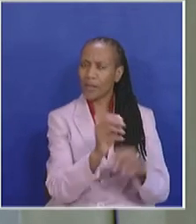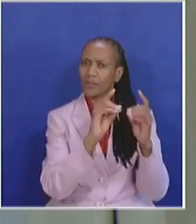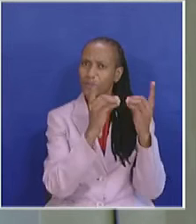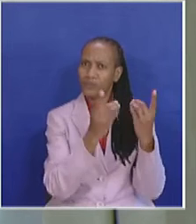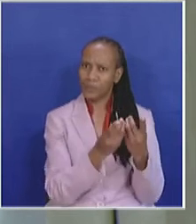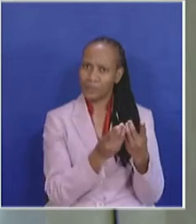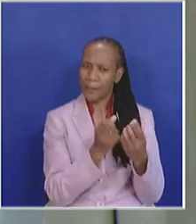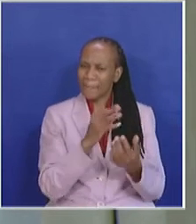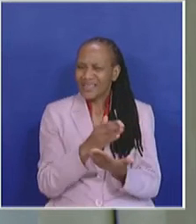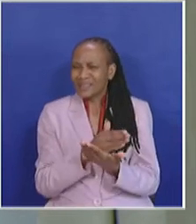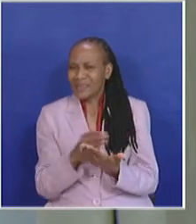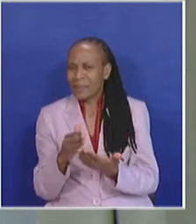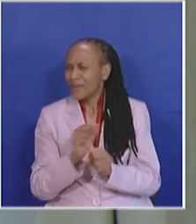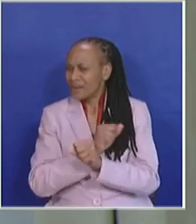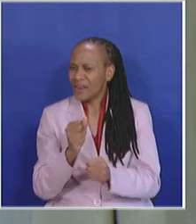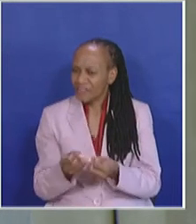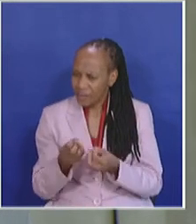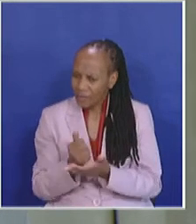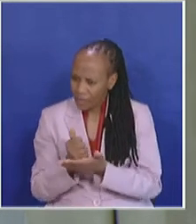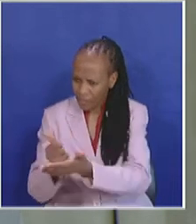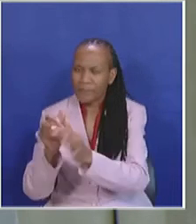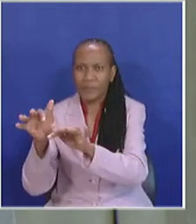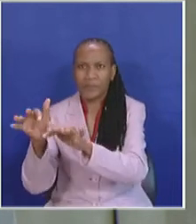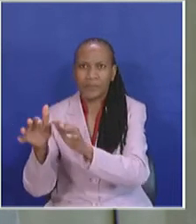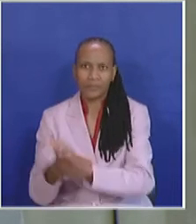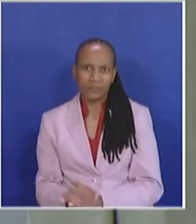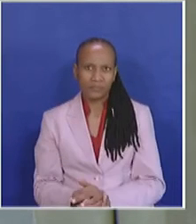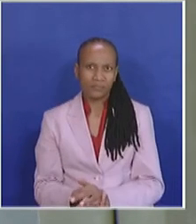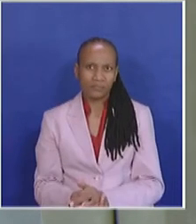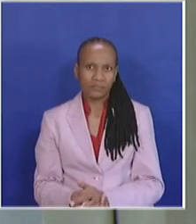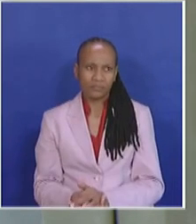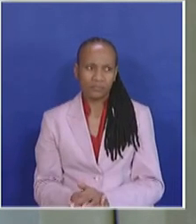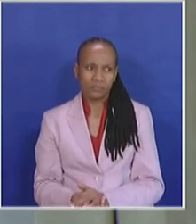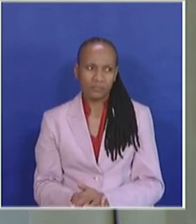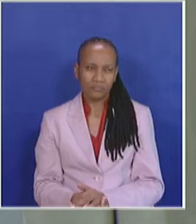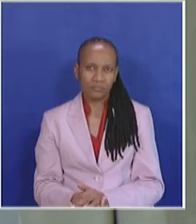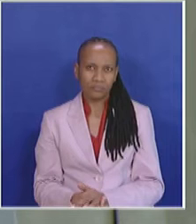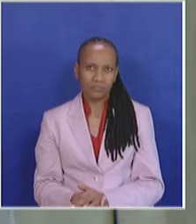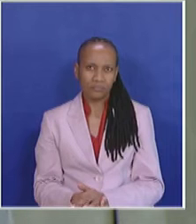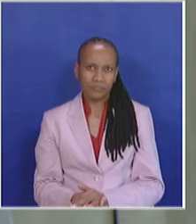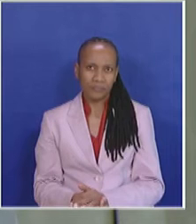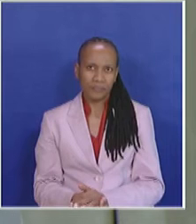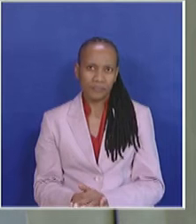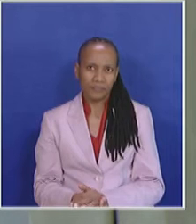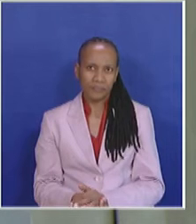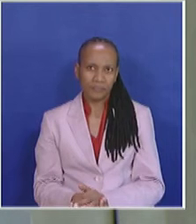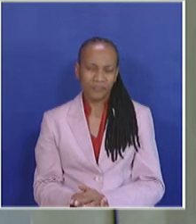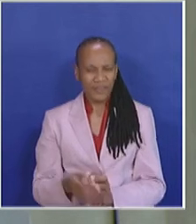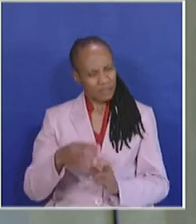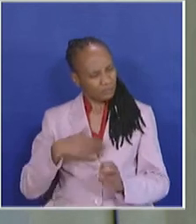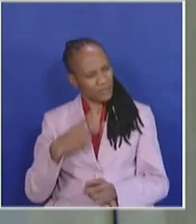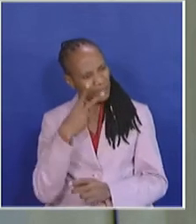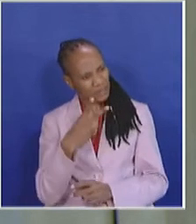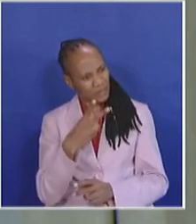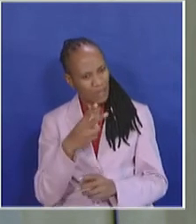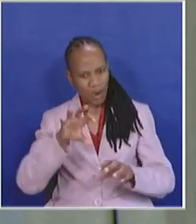ezinye azifumani. There seems to be a country in super provinces. If you